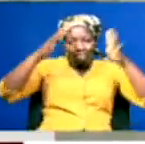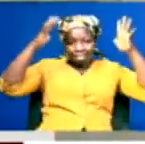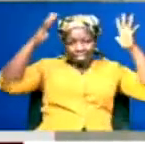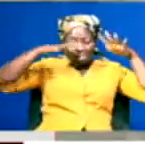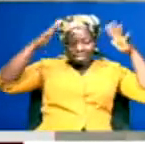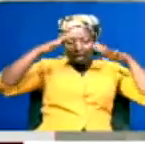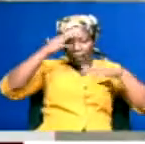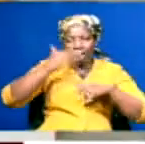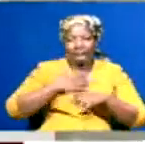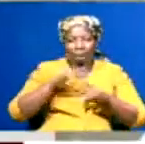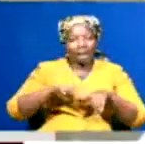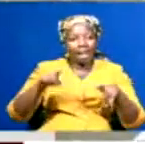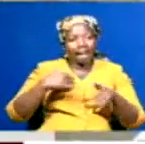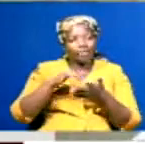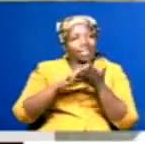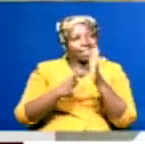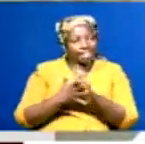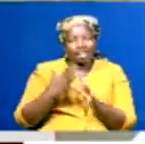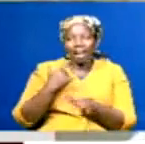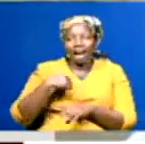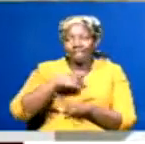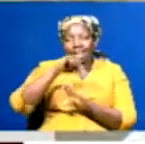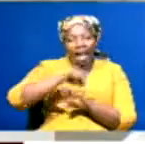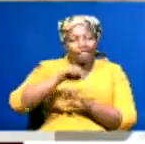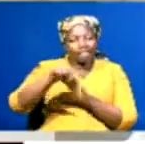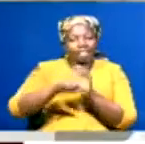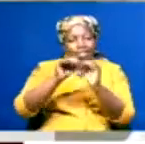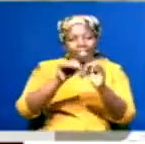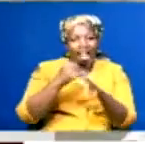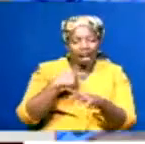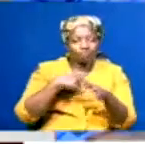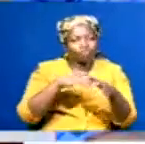kitu, tulivuna. Kwa nimelima eka 3 na hakuna kitu nilivuna.